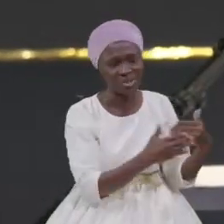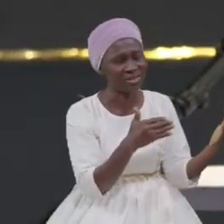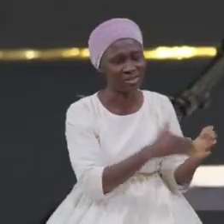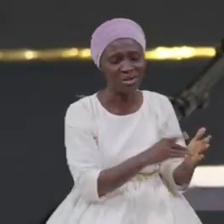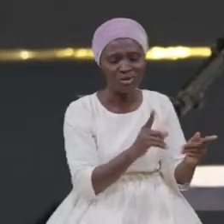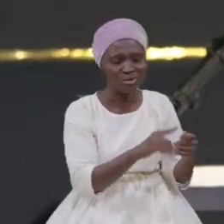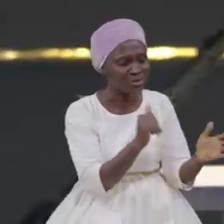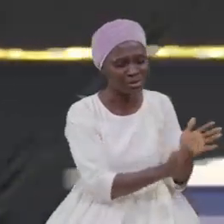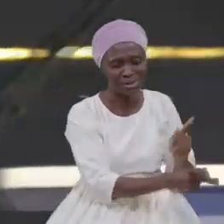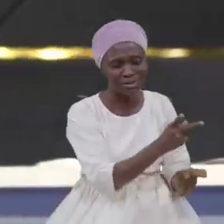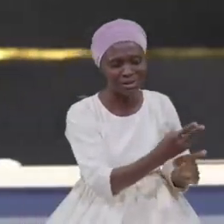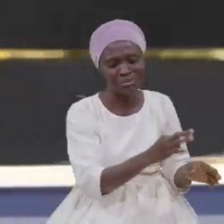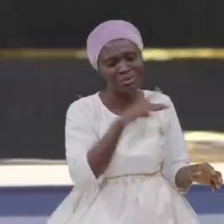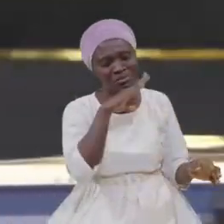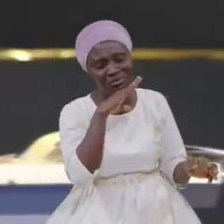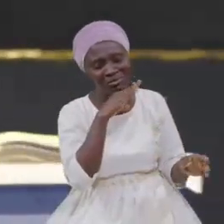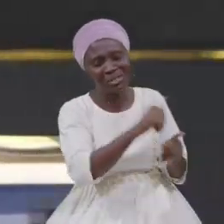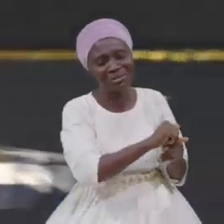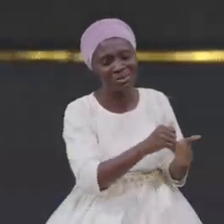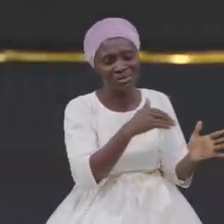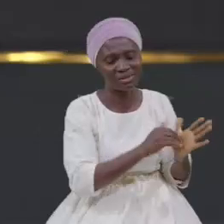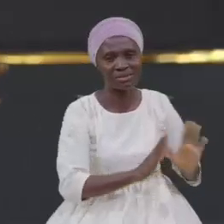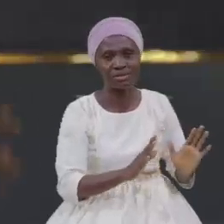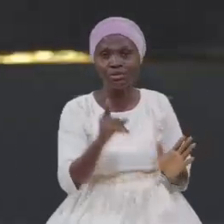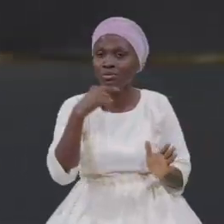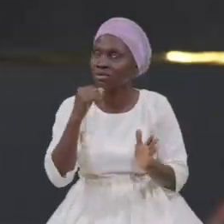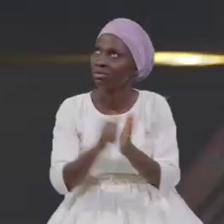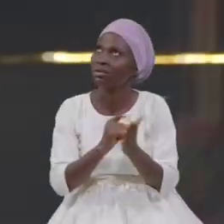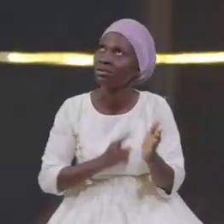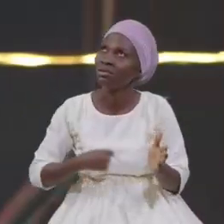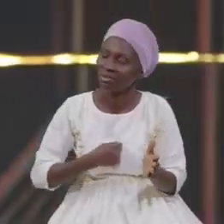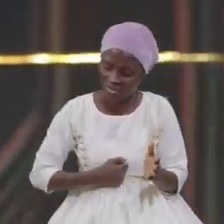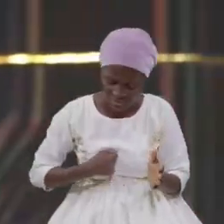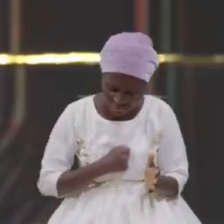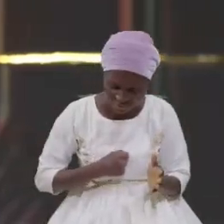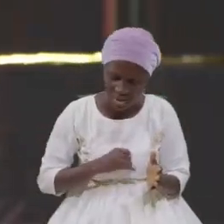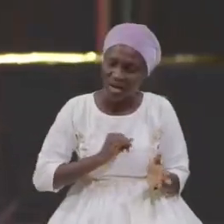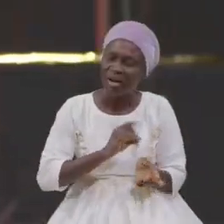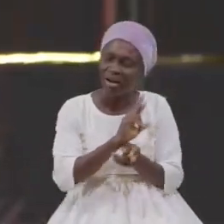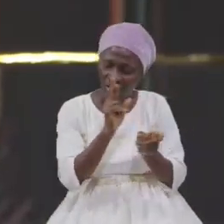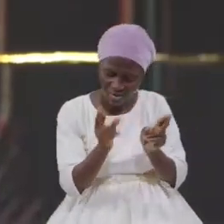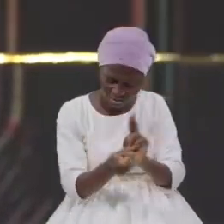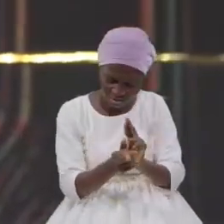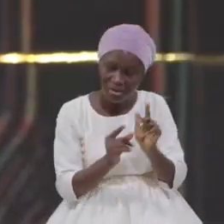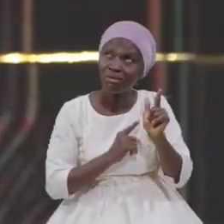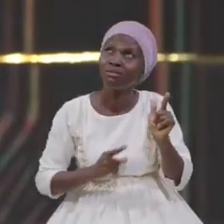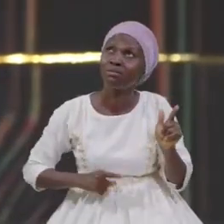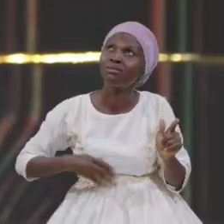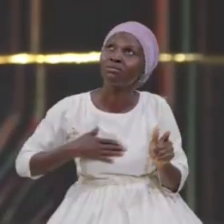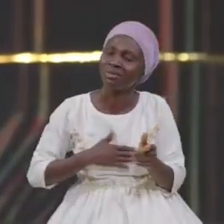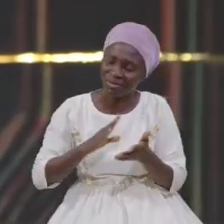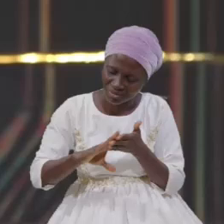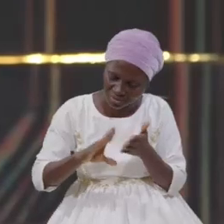defilement again. You're telling the Lord, I'm sorry, I'm penitent, I repent. Lord, forgive me. Wherever